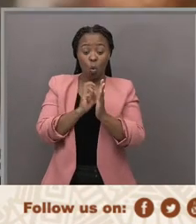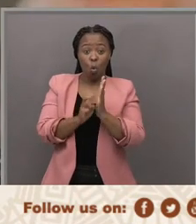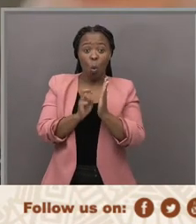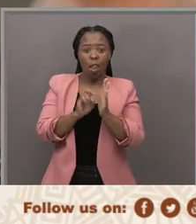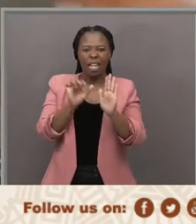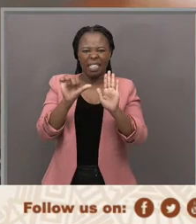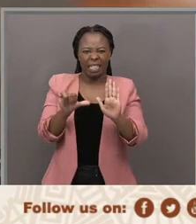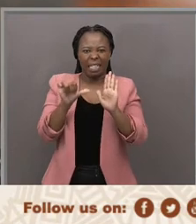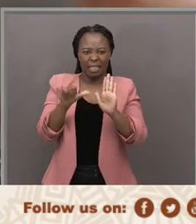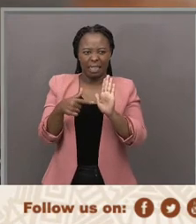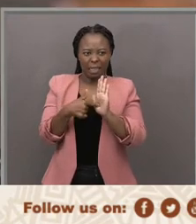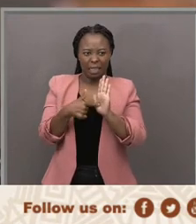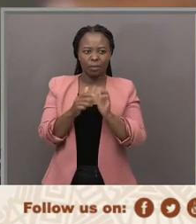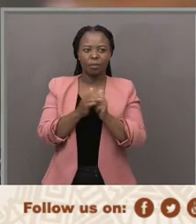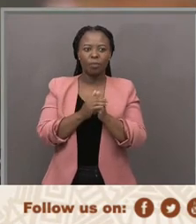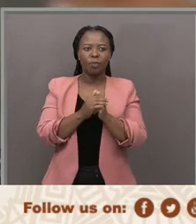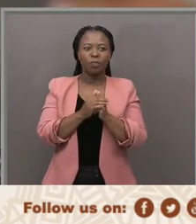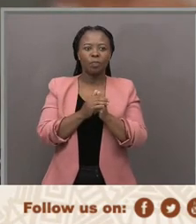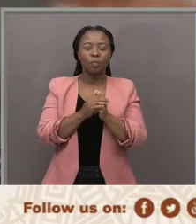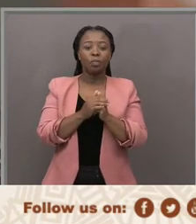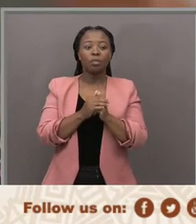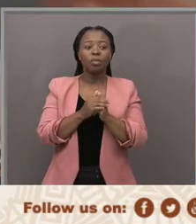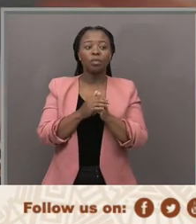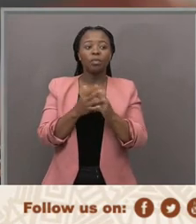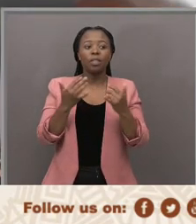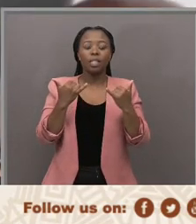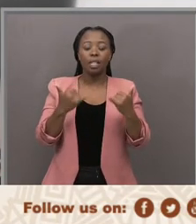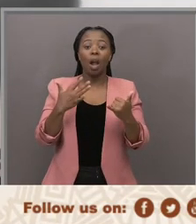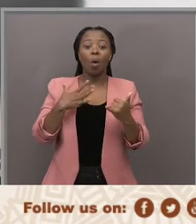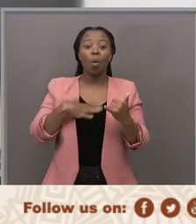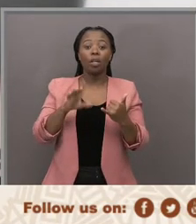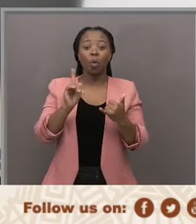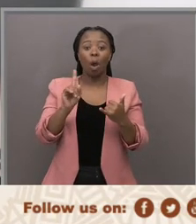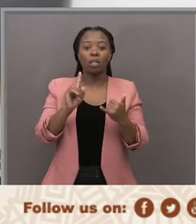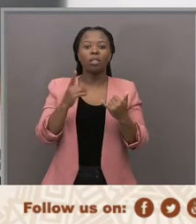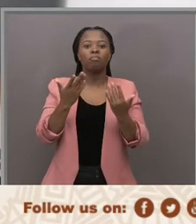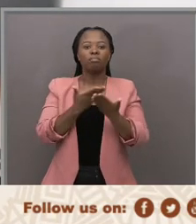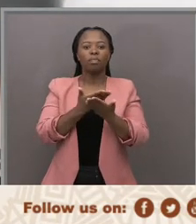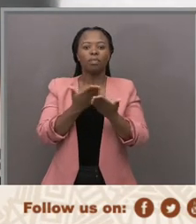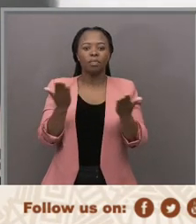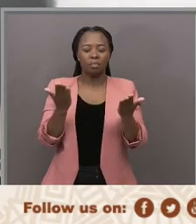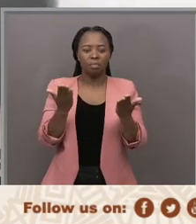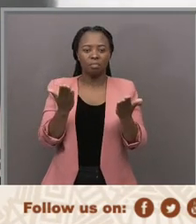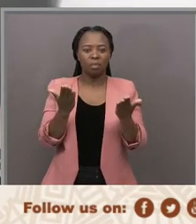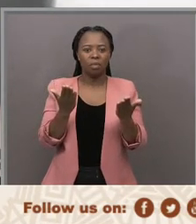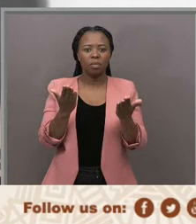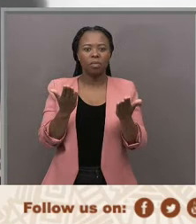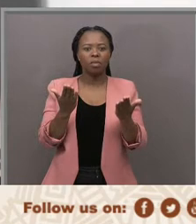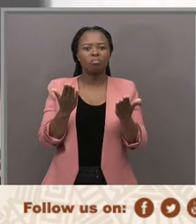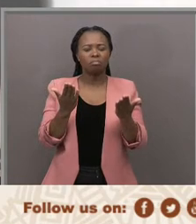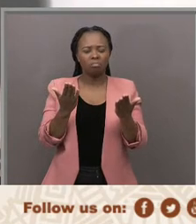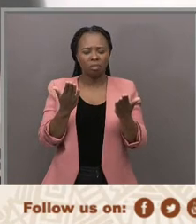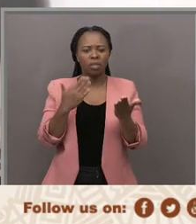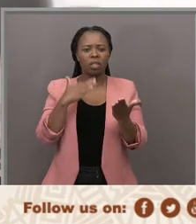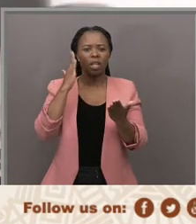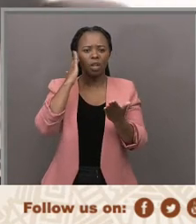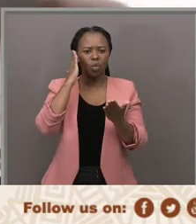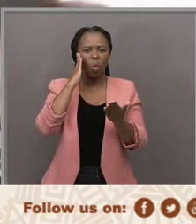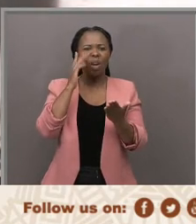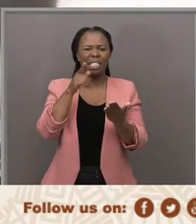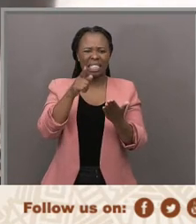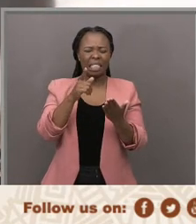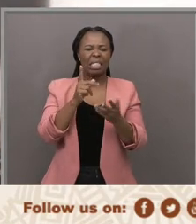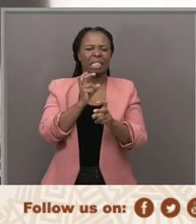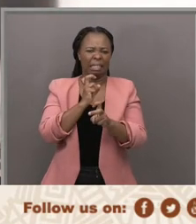want you to forward your address to the table for placing in the order paper. I know that is going to be a bit